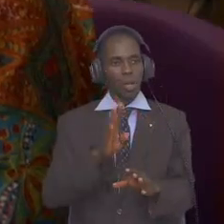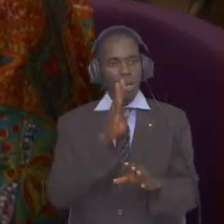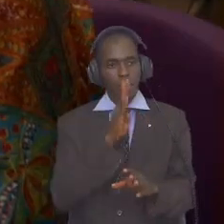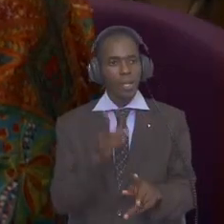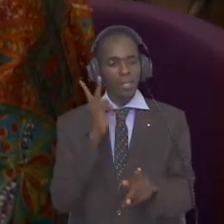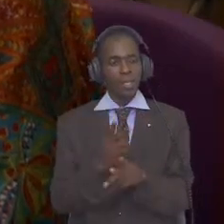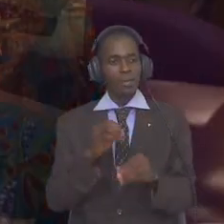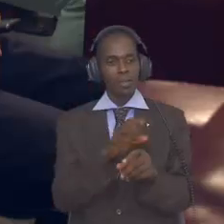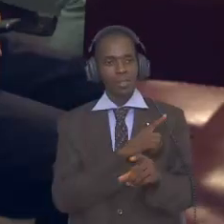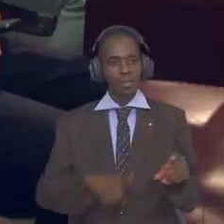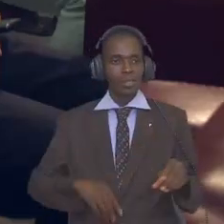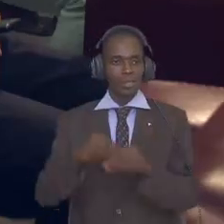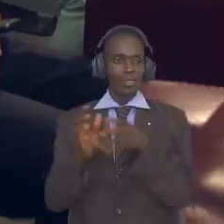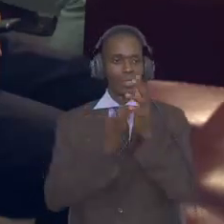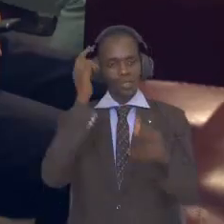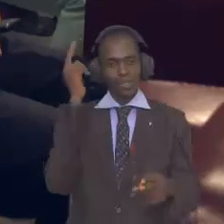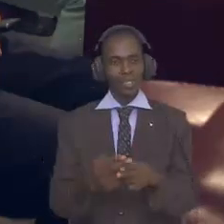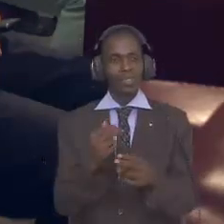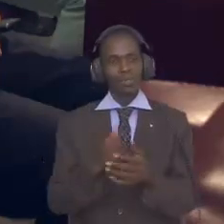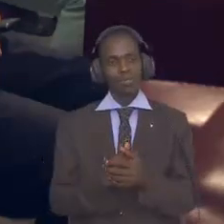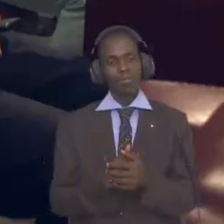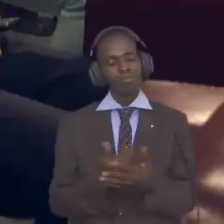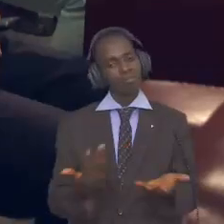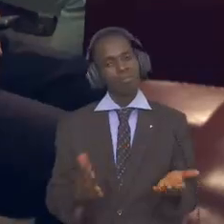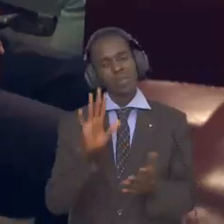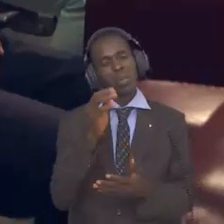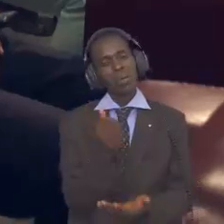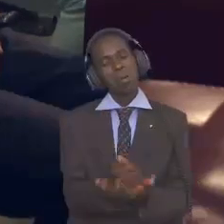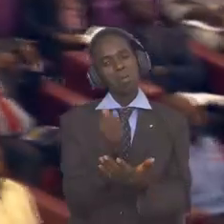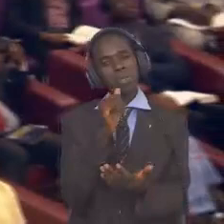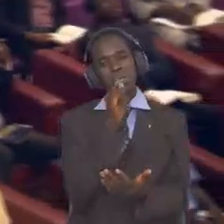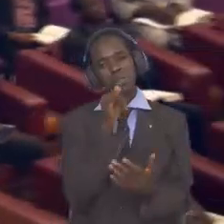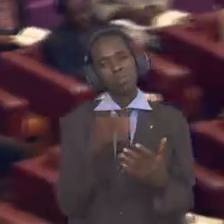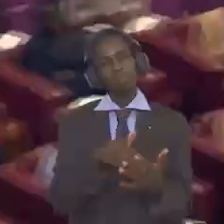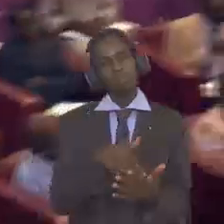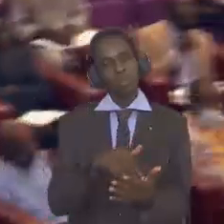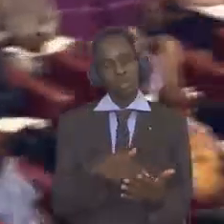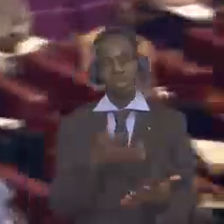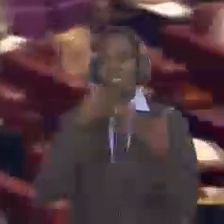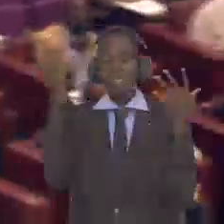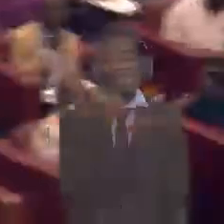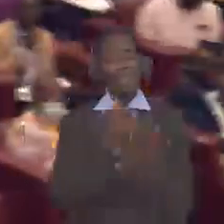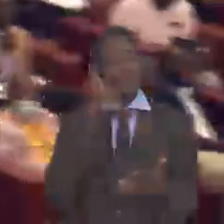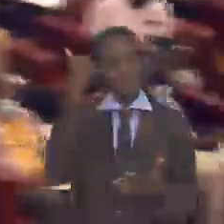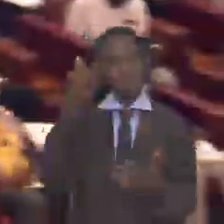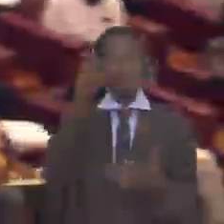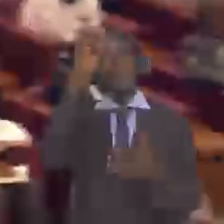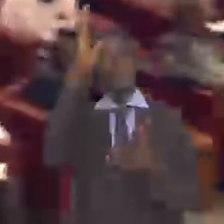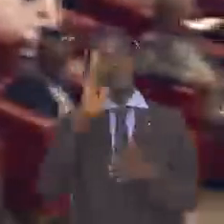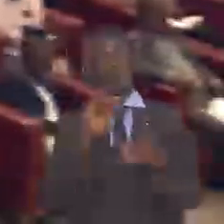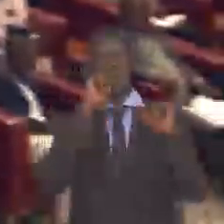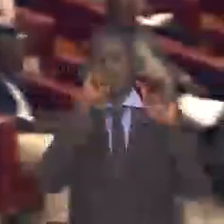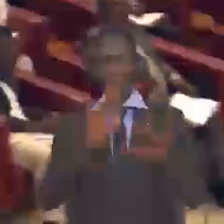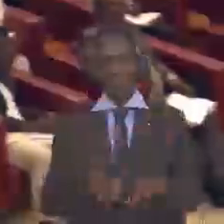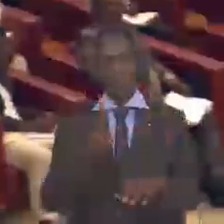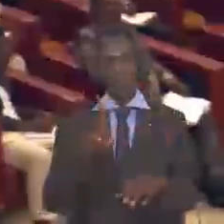in Jesus' name. Your amen is always weak. God bless you. That amen